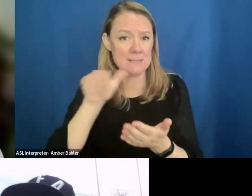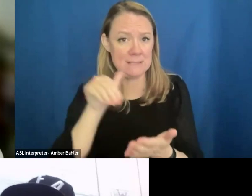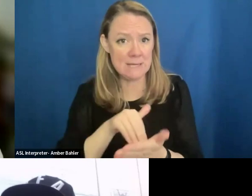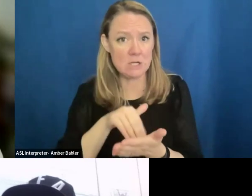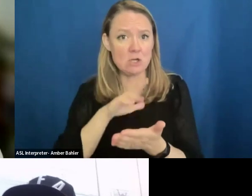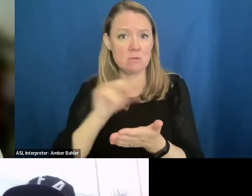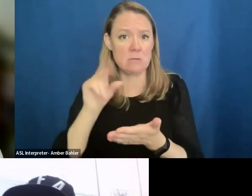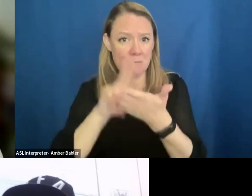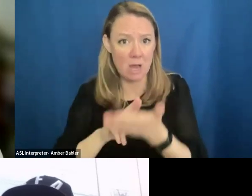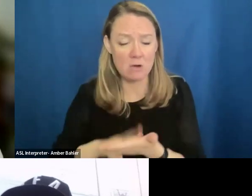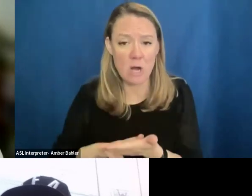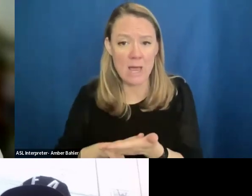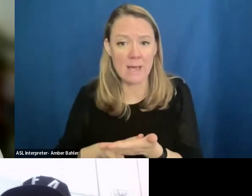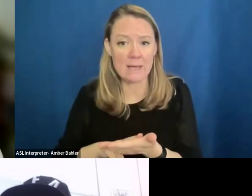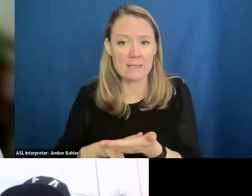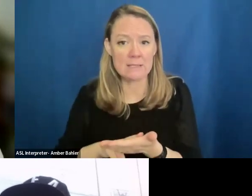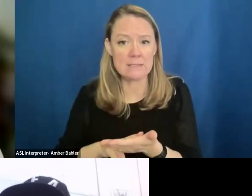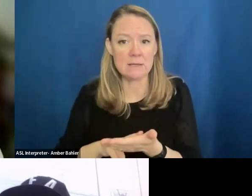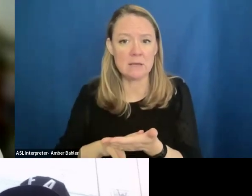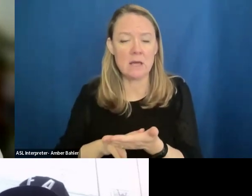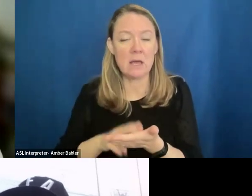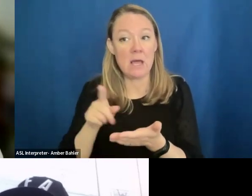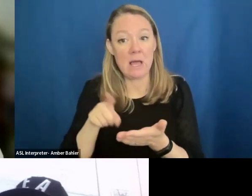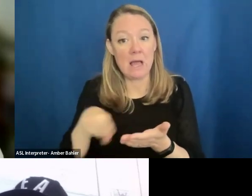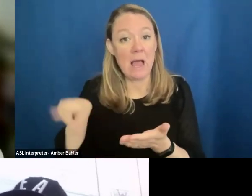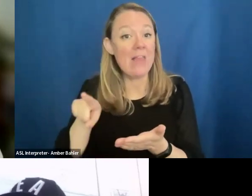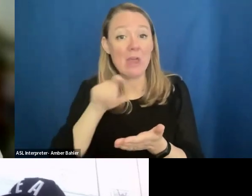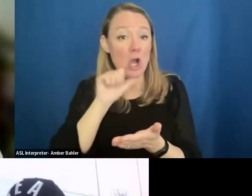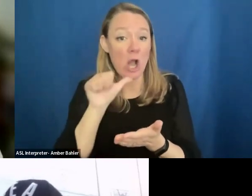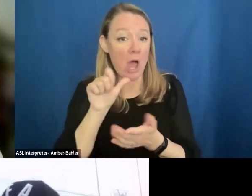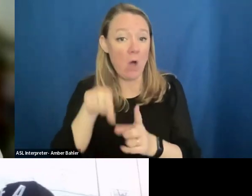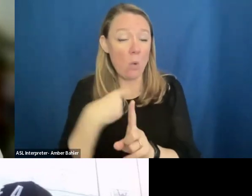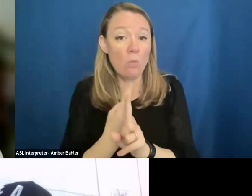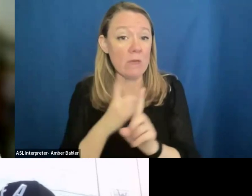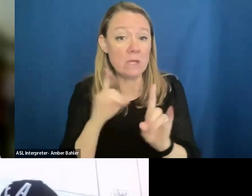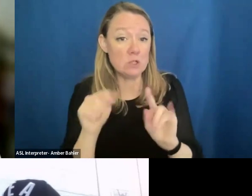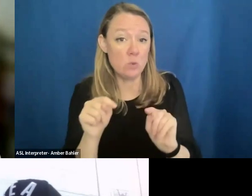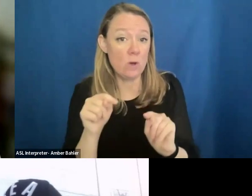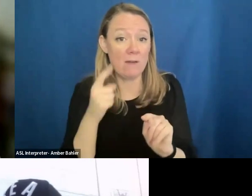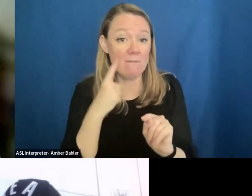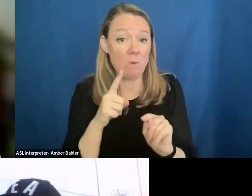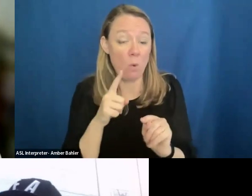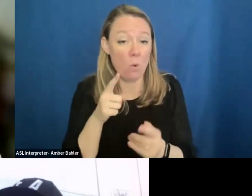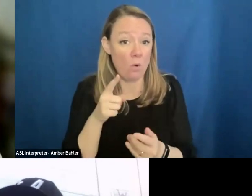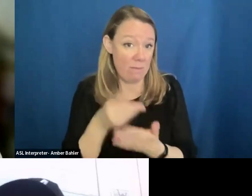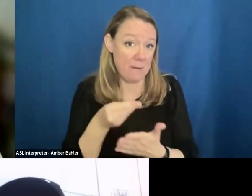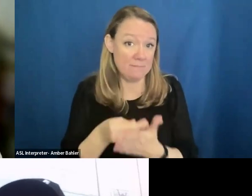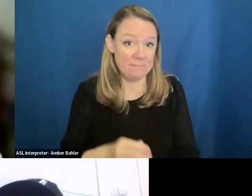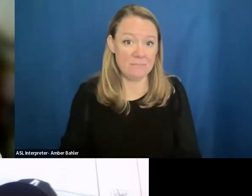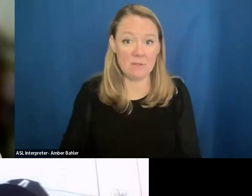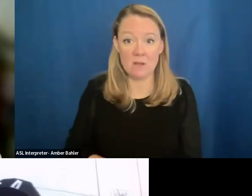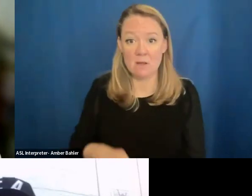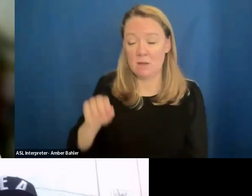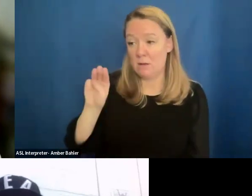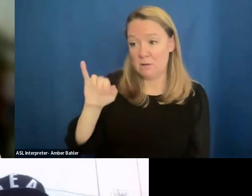they're not just hanging on for the ride in the pocketbook. That's all. So, Michael, if I'm hearing you correctly, it sounds like